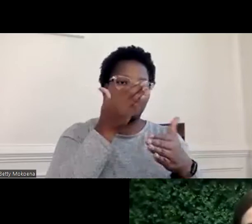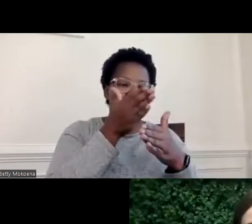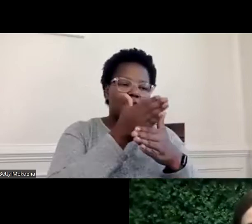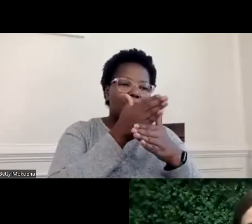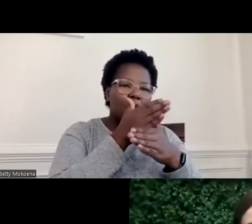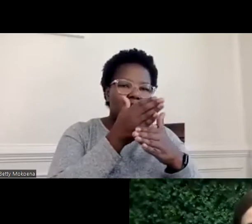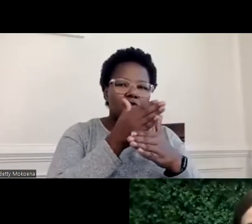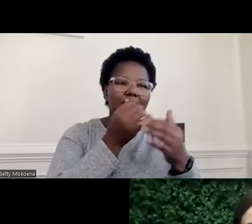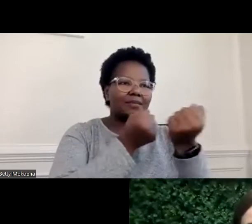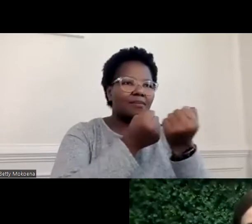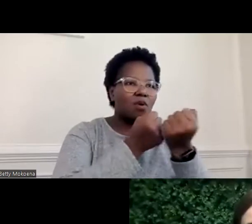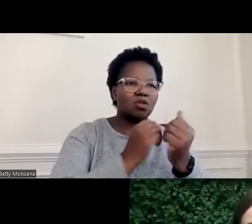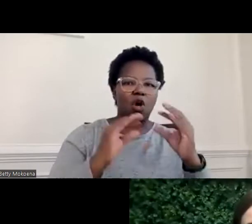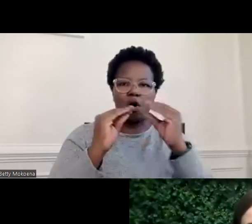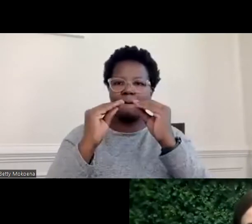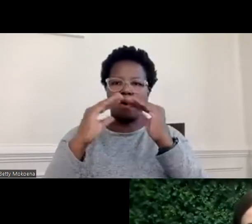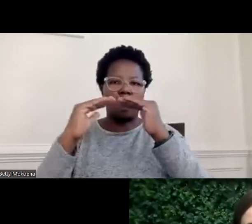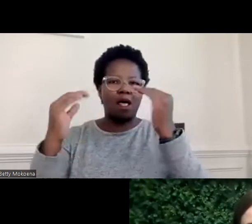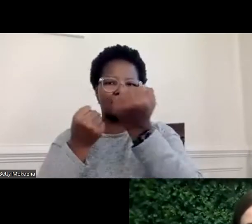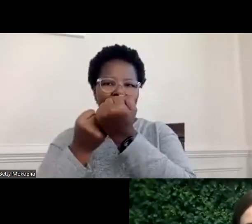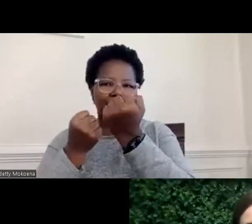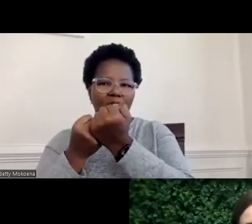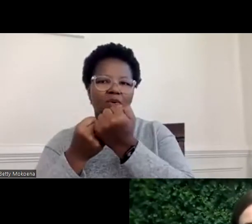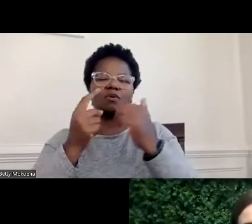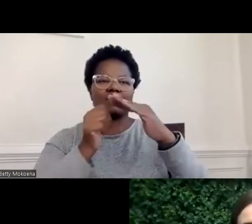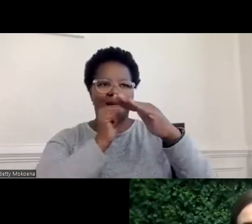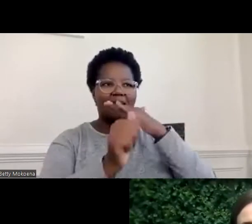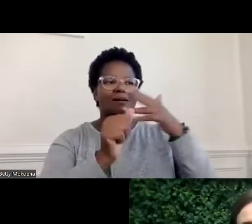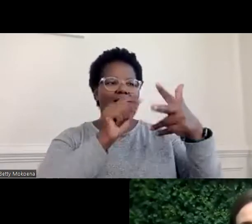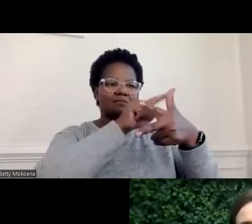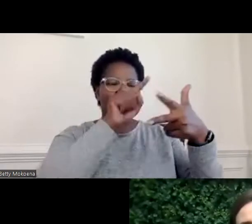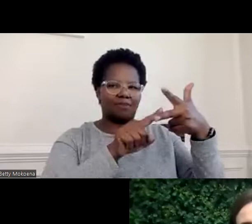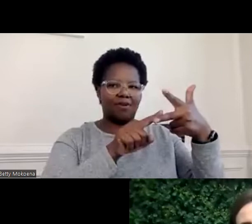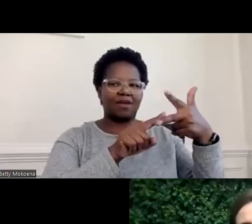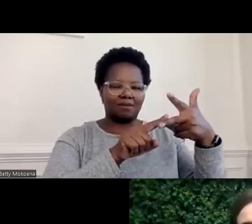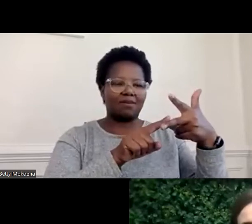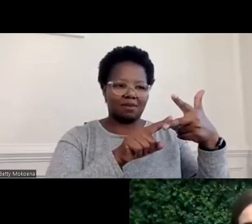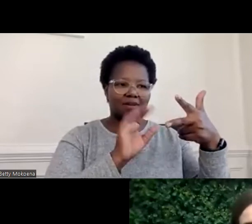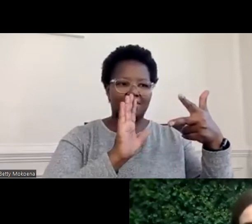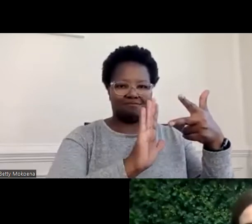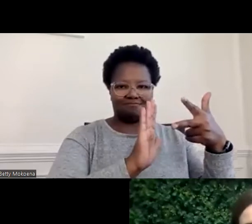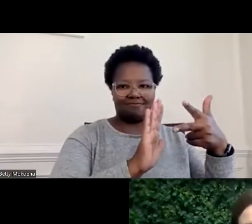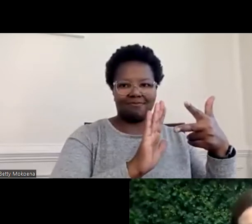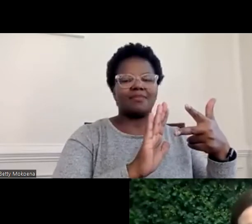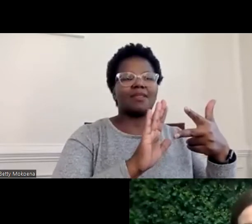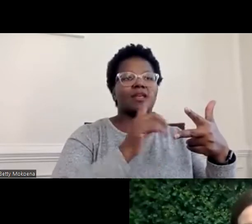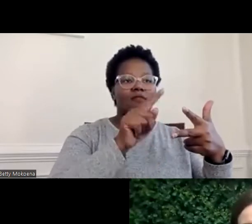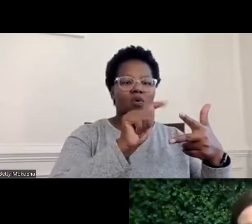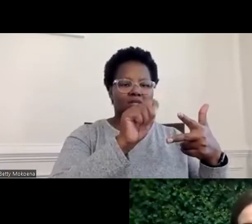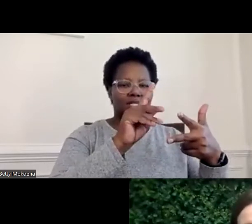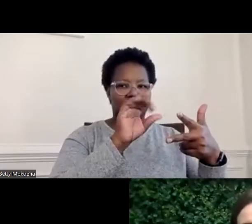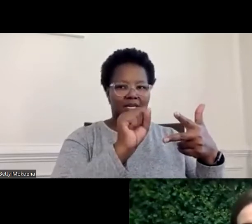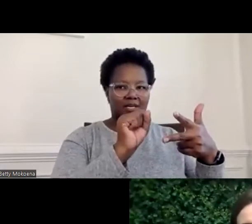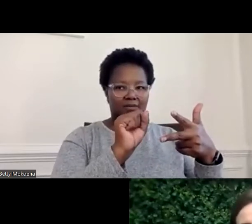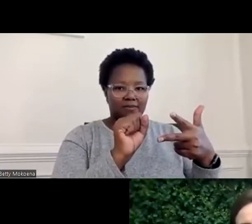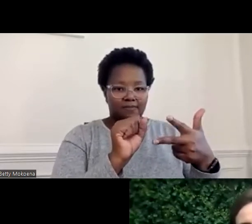that or a more level of supports with that, if they fall under those 3 areas, you know, that is definitely tailored day can be looked